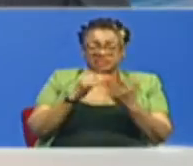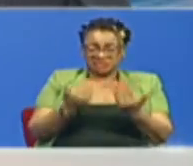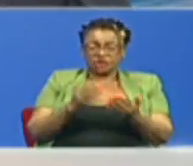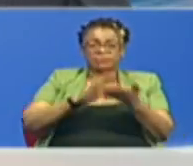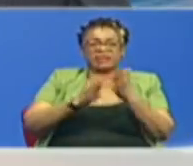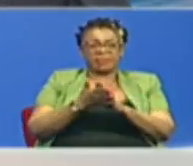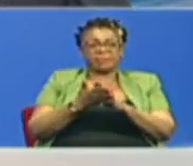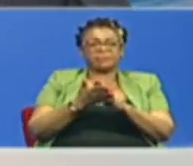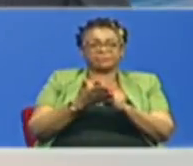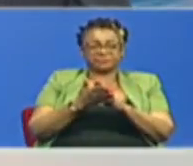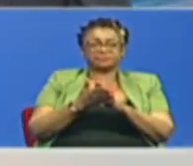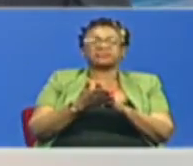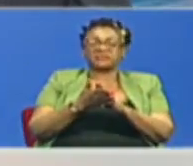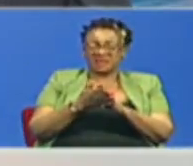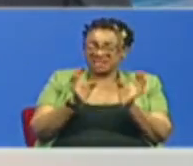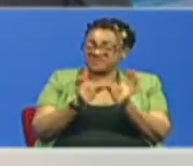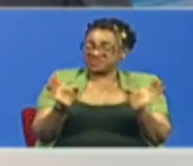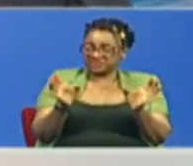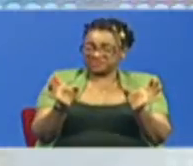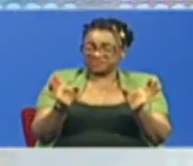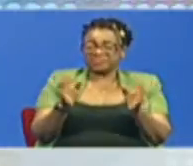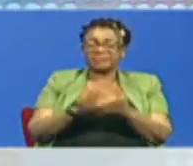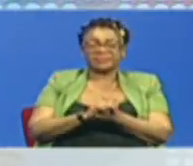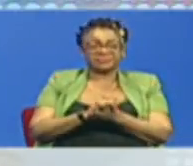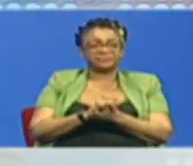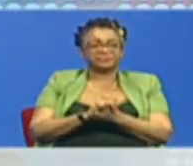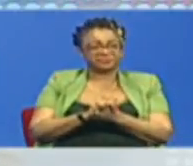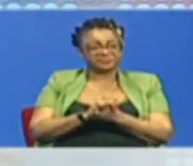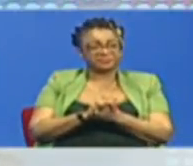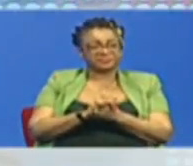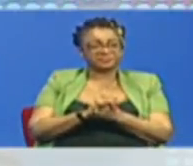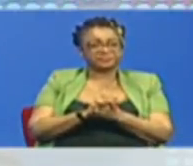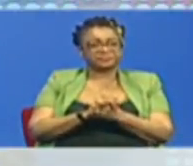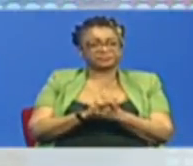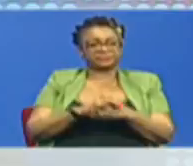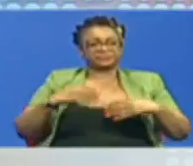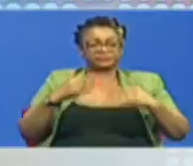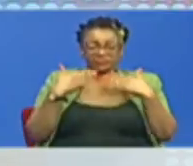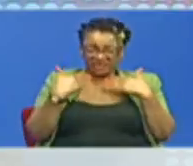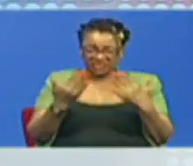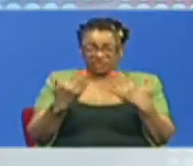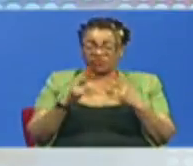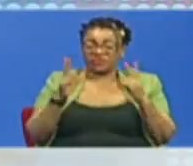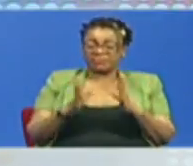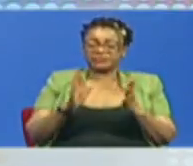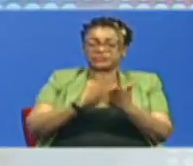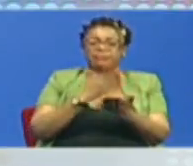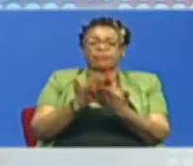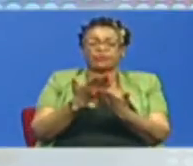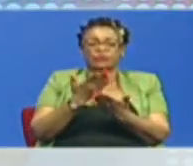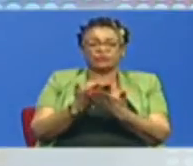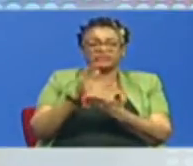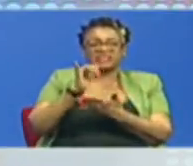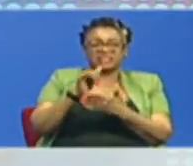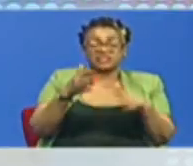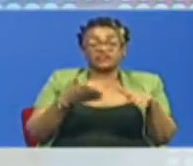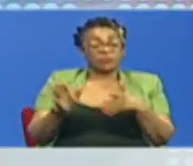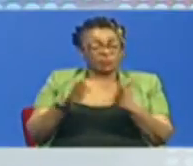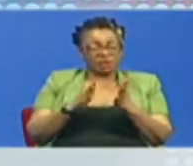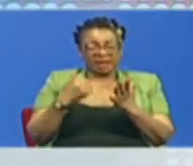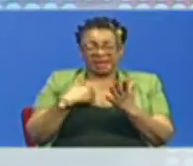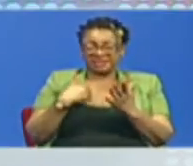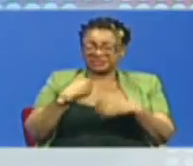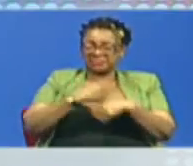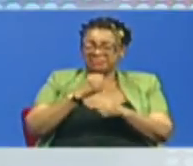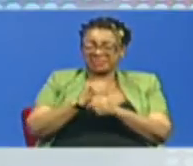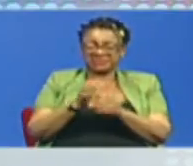extremely divisive. Kennedy. Oh, well, thank you very much, Smriti. And the proposed third generation formula has split actually the